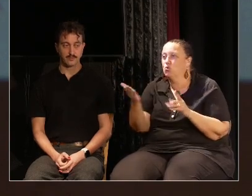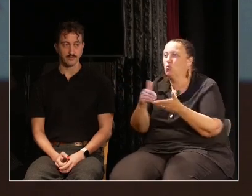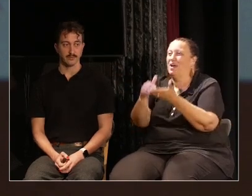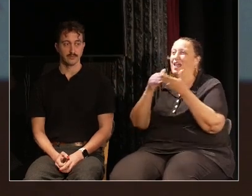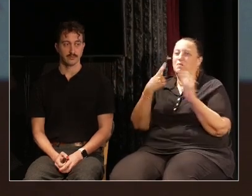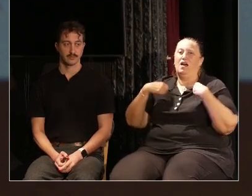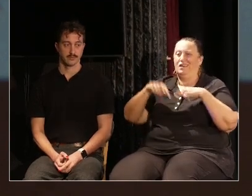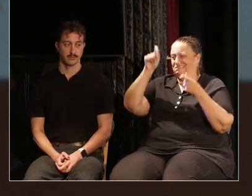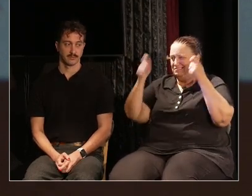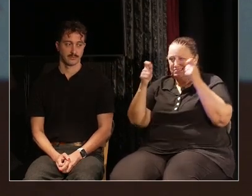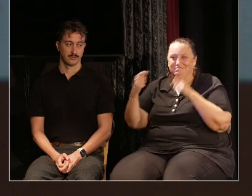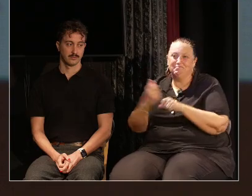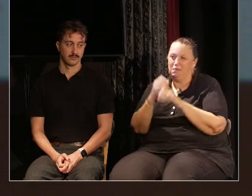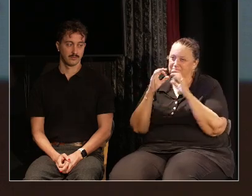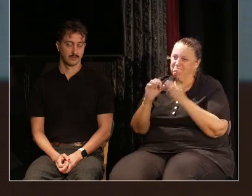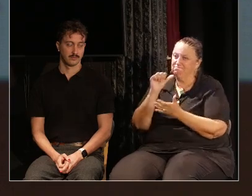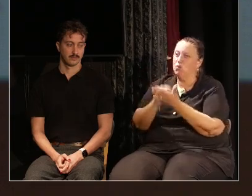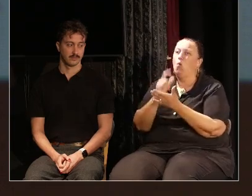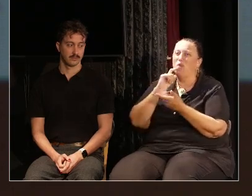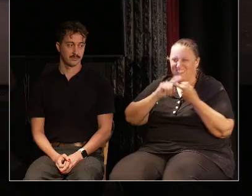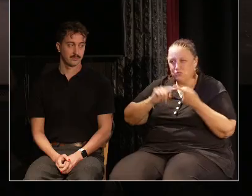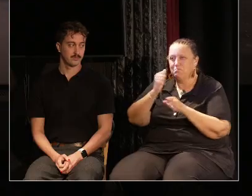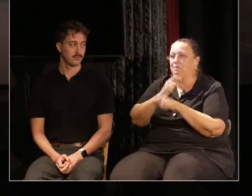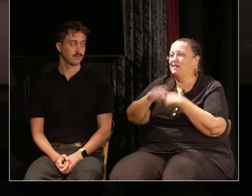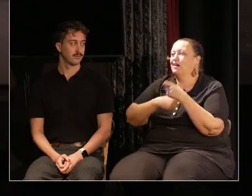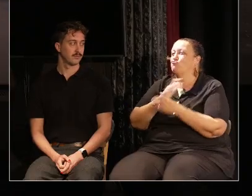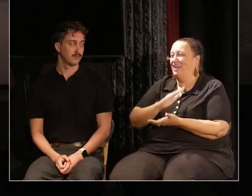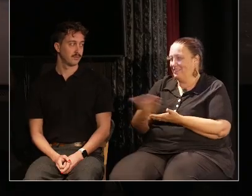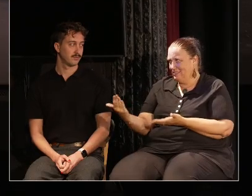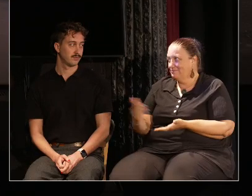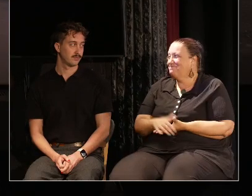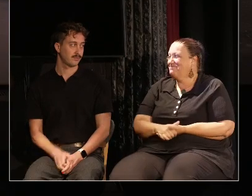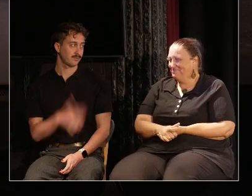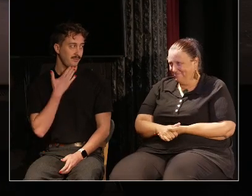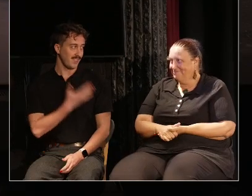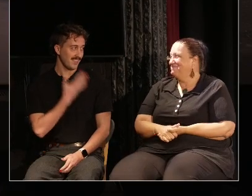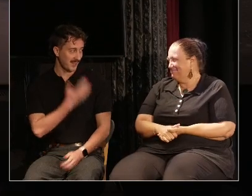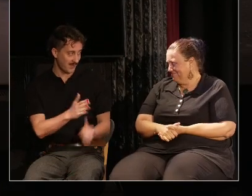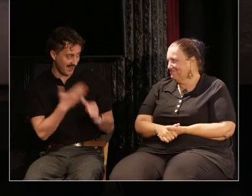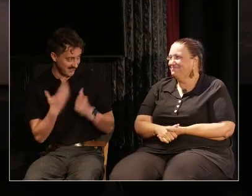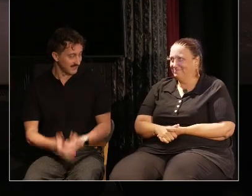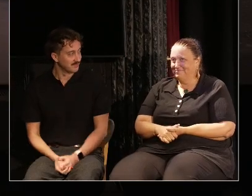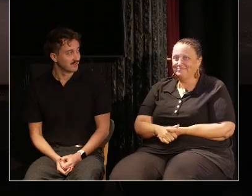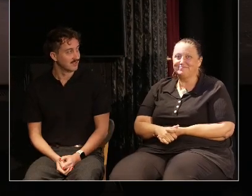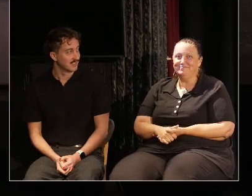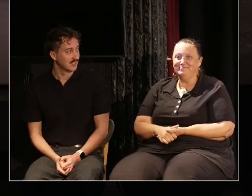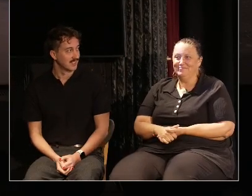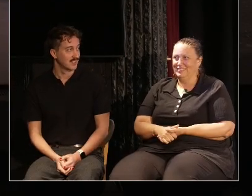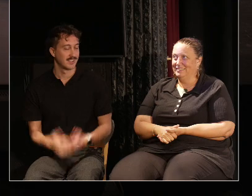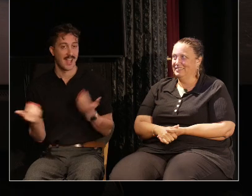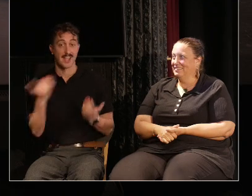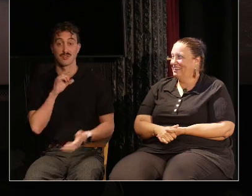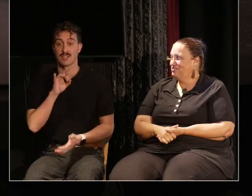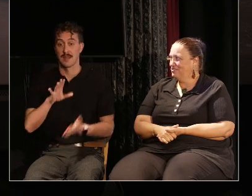shape this. We will continue to make it a reality. Thank you for your answer, Kate. An extra 10 million, that's